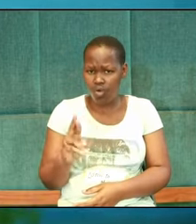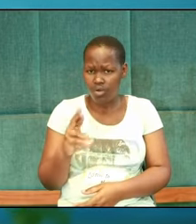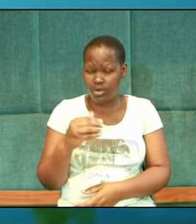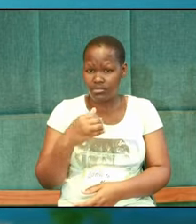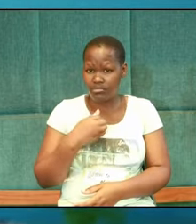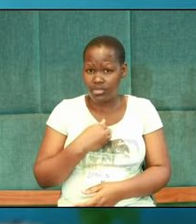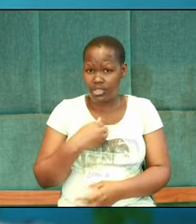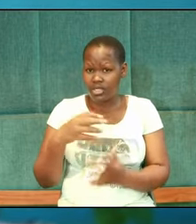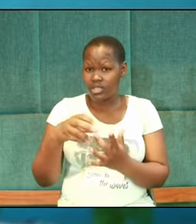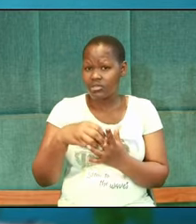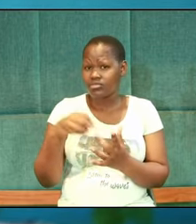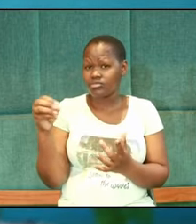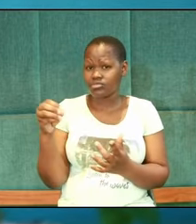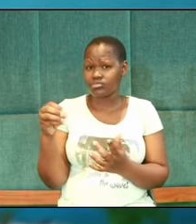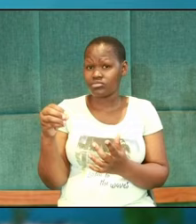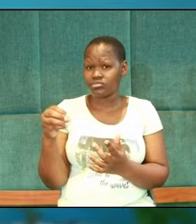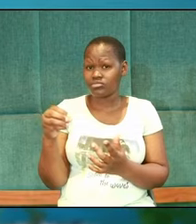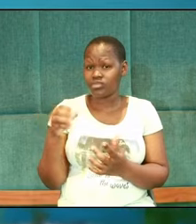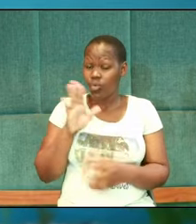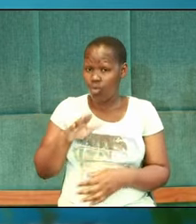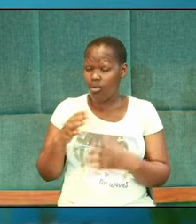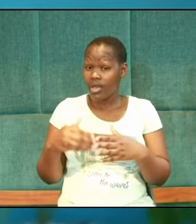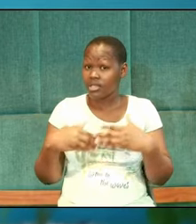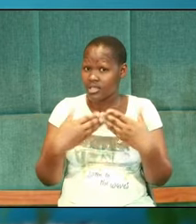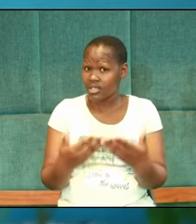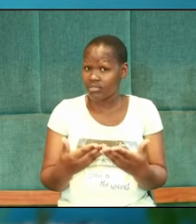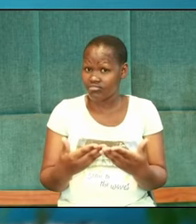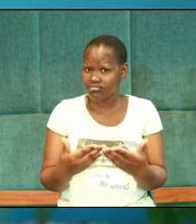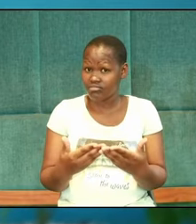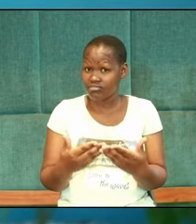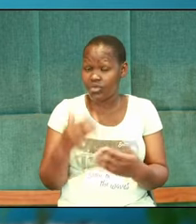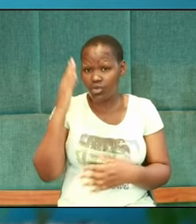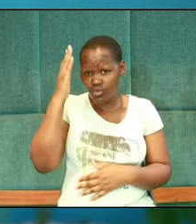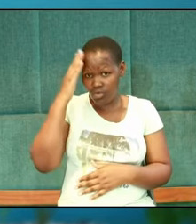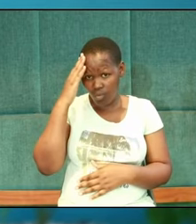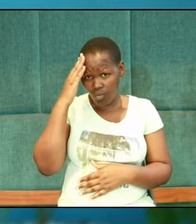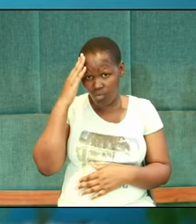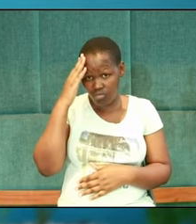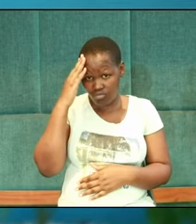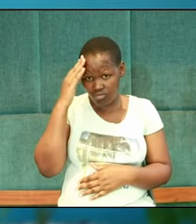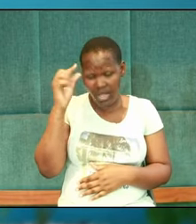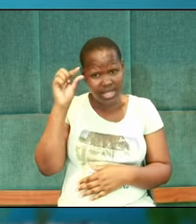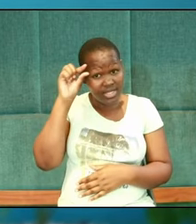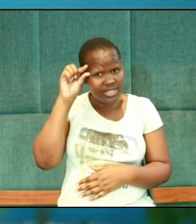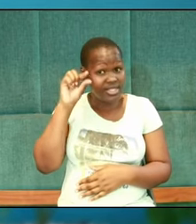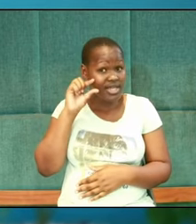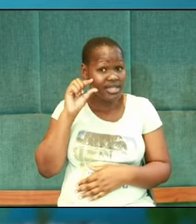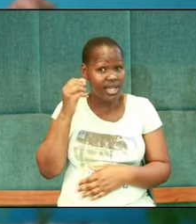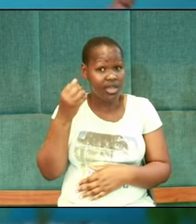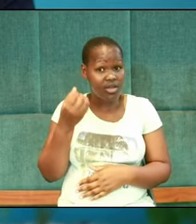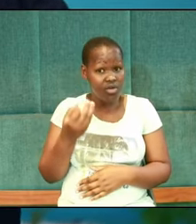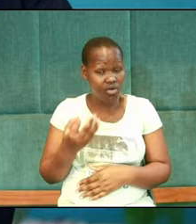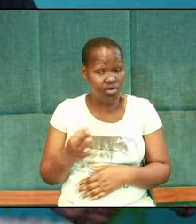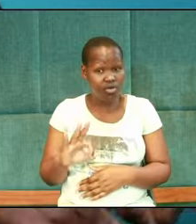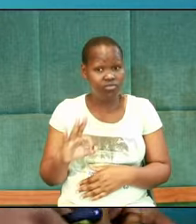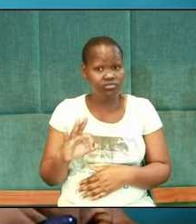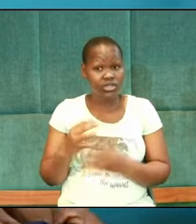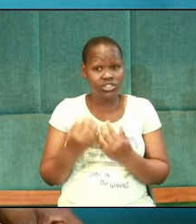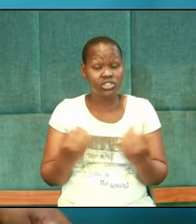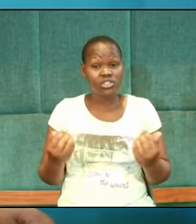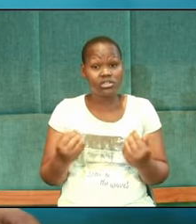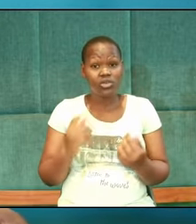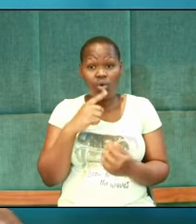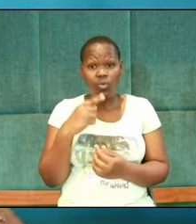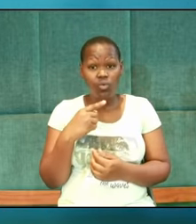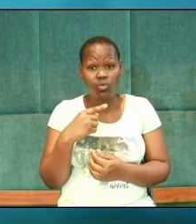Is it a woman that determines the sex of children? Who determines that? So what is the problem in that